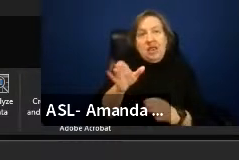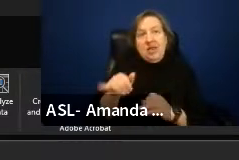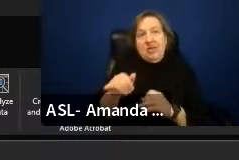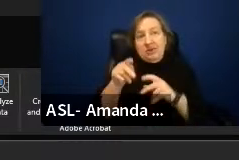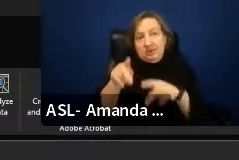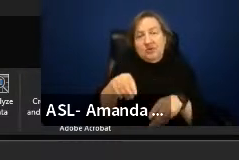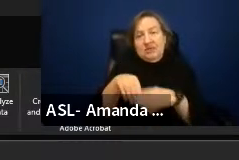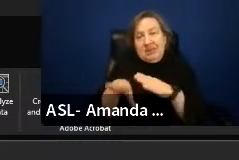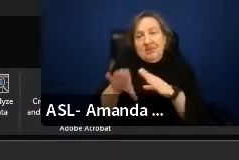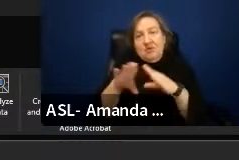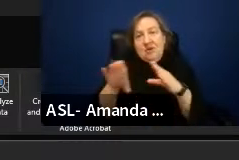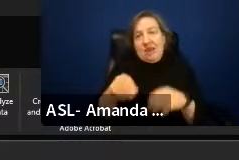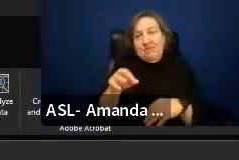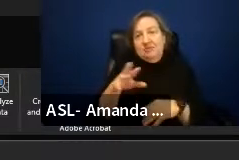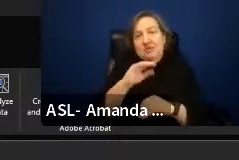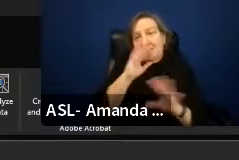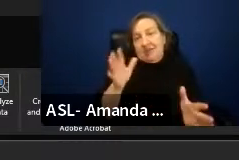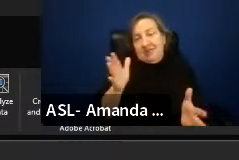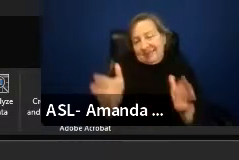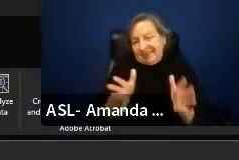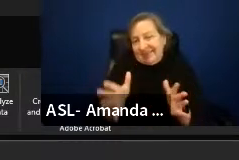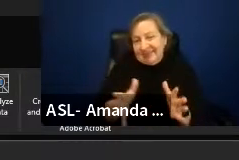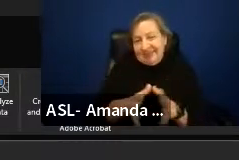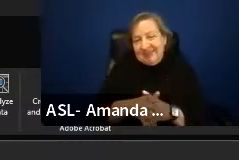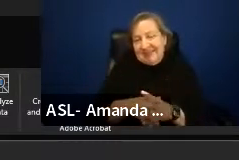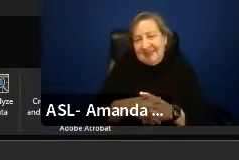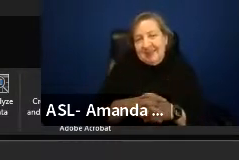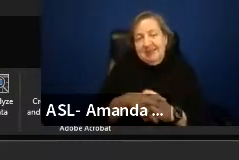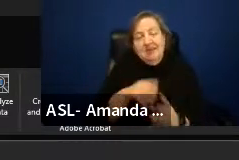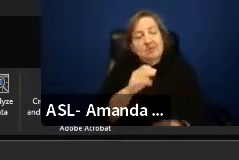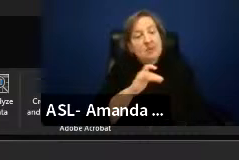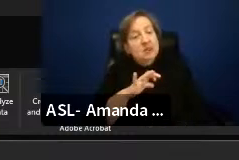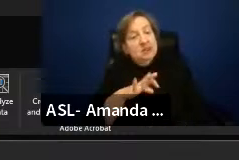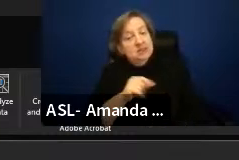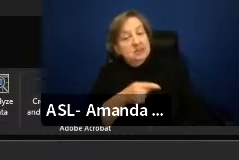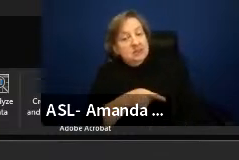person in your house or nothing. Melissa?